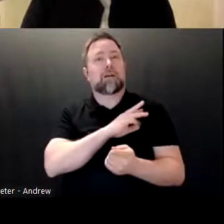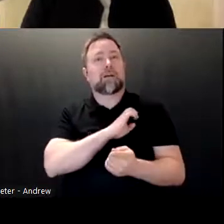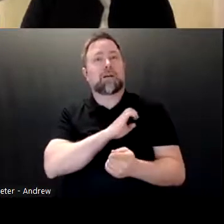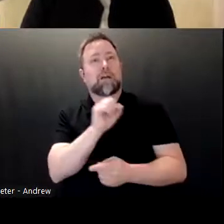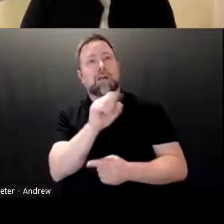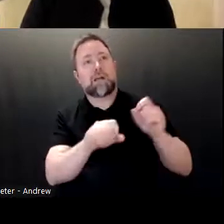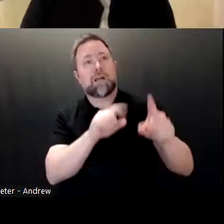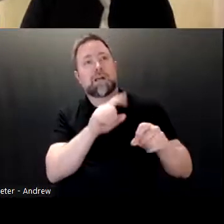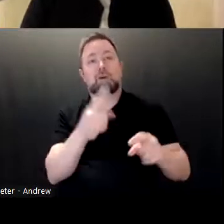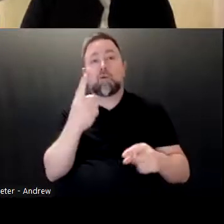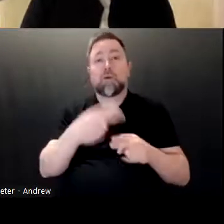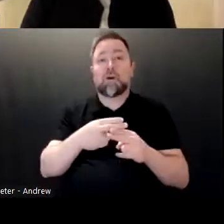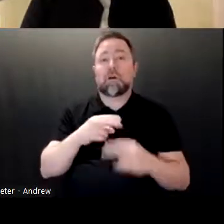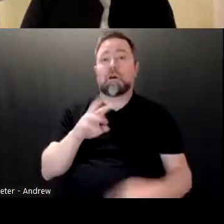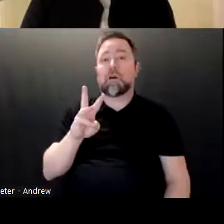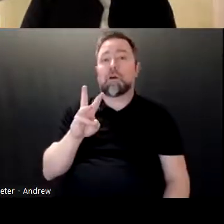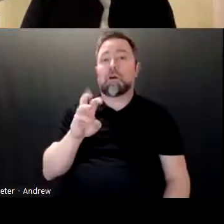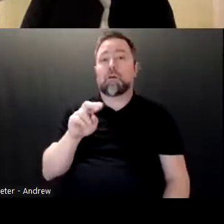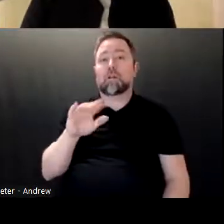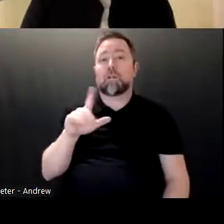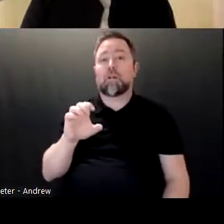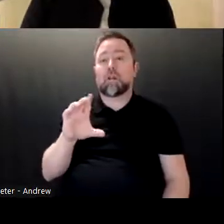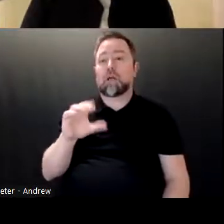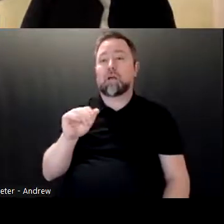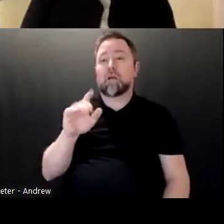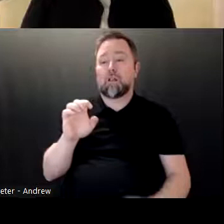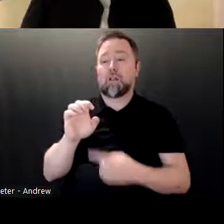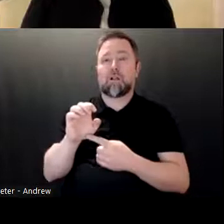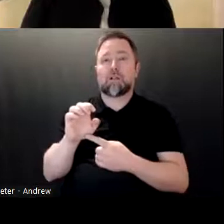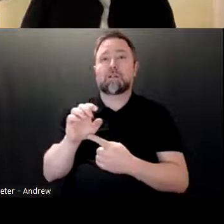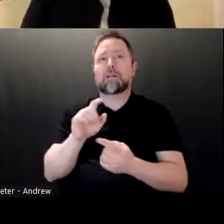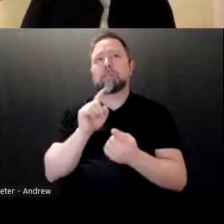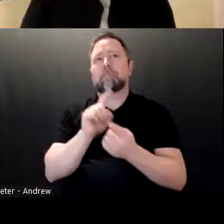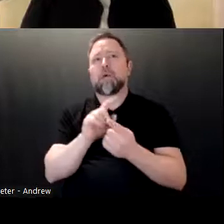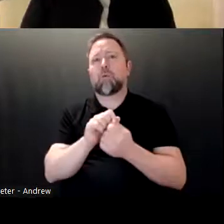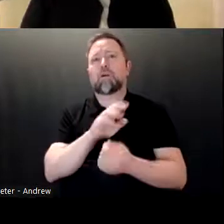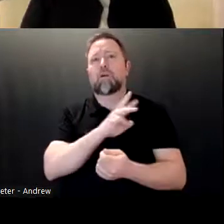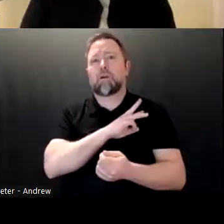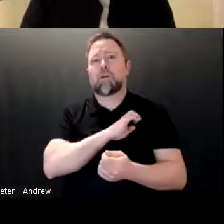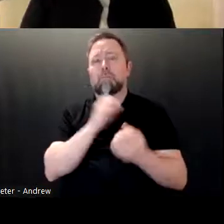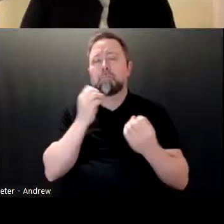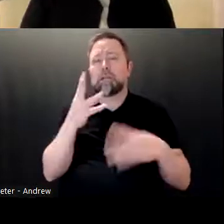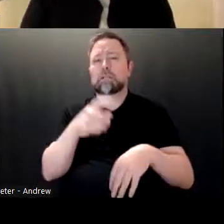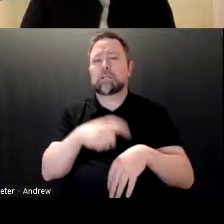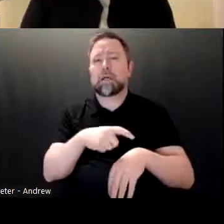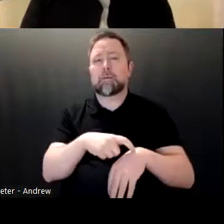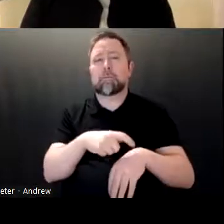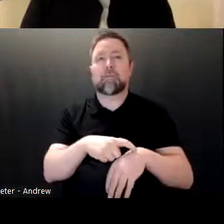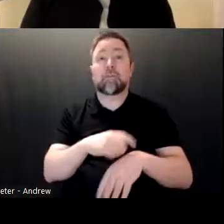and much of the materials on this meeting is digitized, and you can just look at them on their website. It's really wonderful.